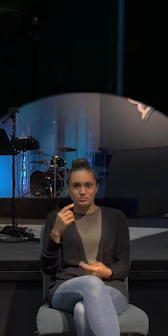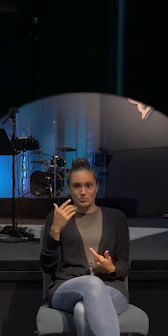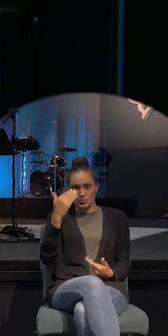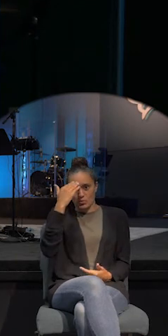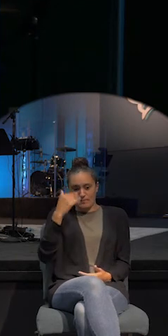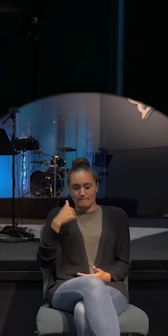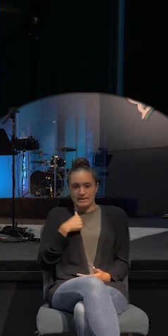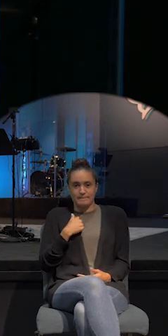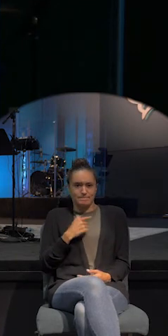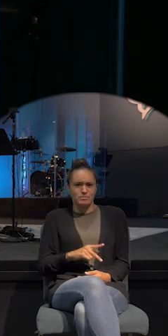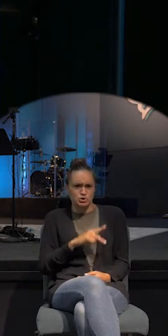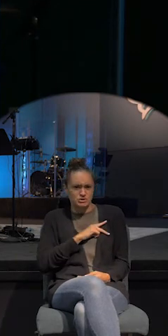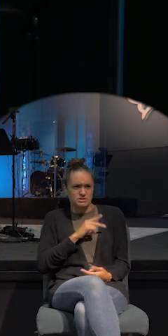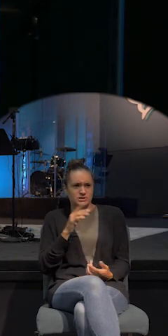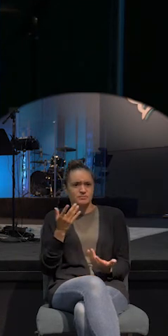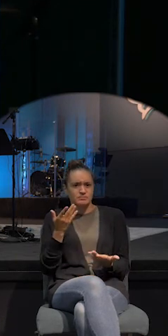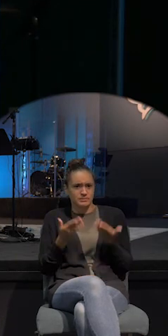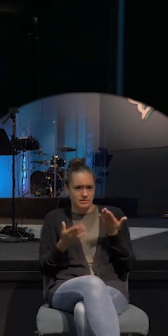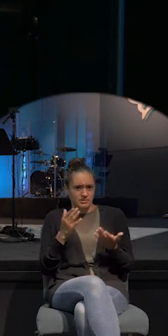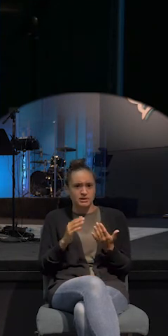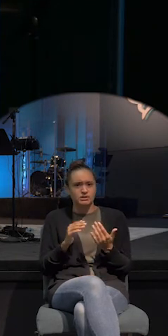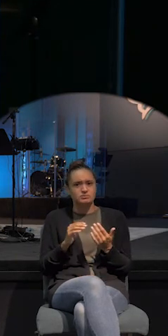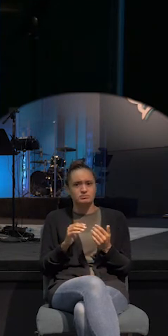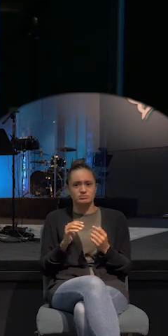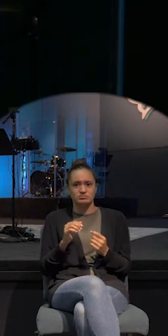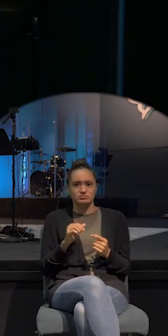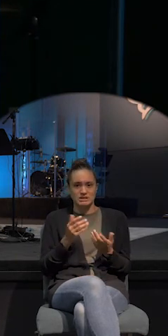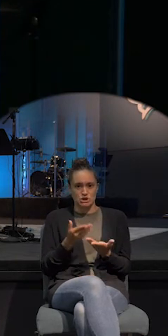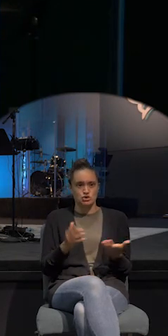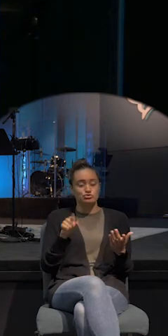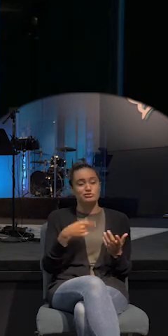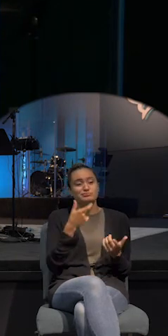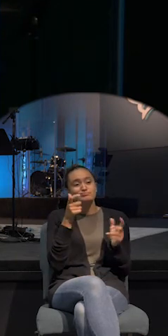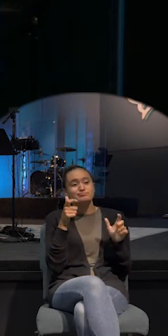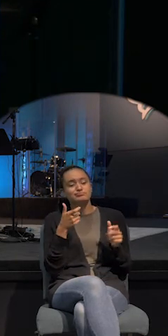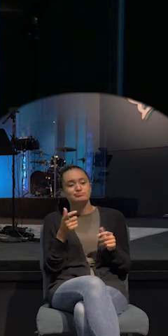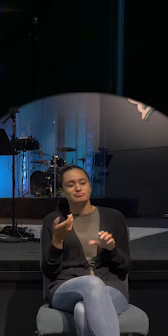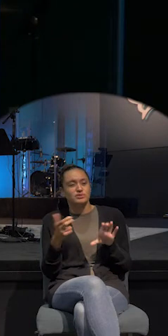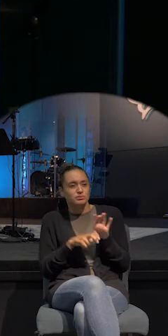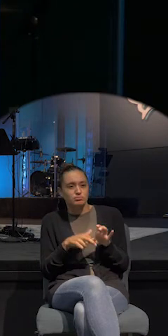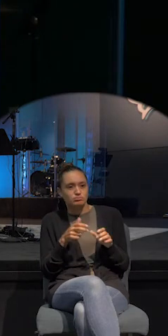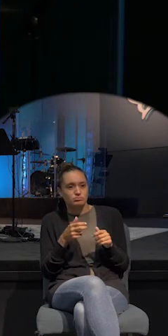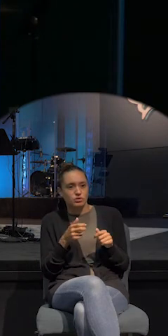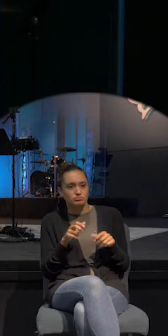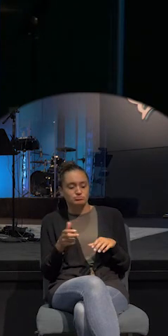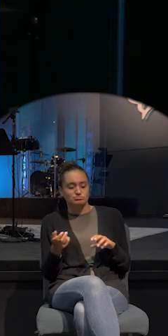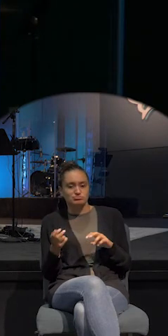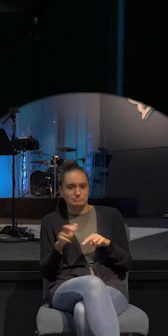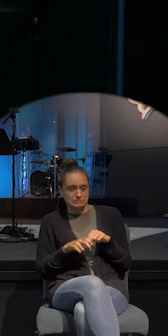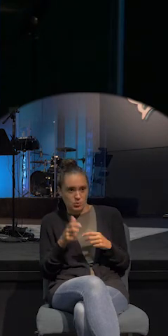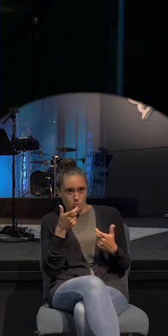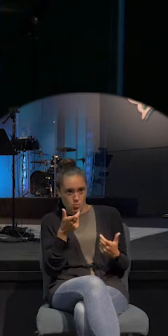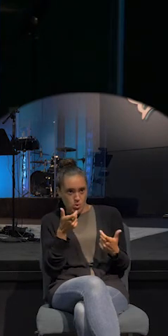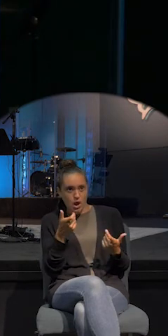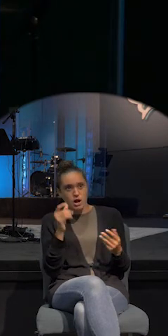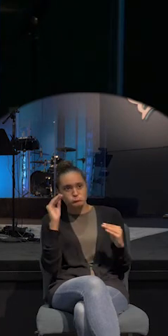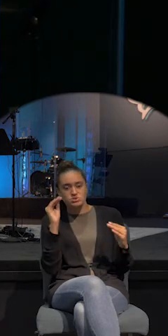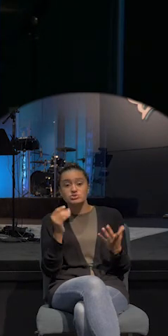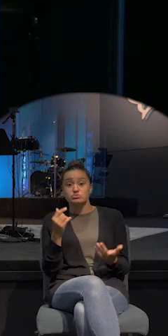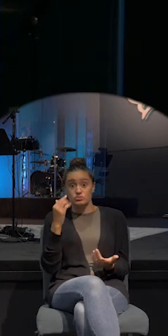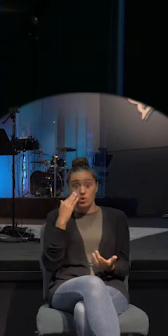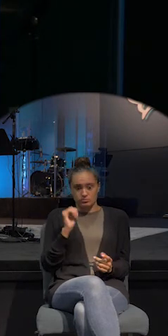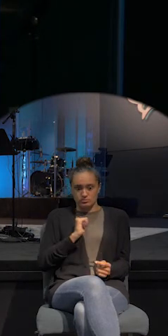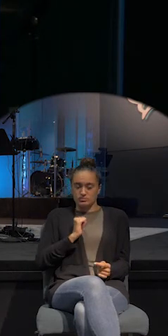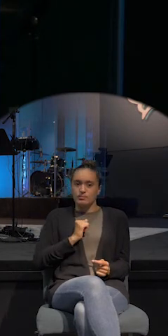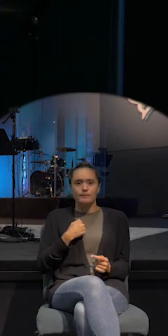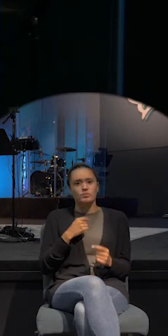me as a person, perhaps on a level outside of just sitting in the pew, you will know that I'm very shy, that